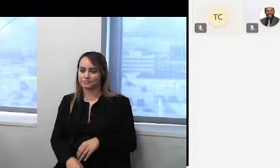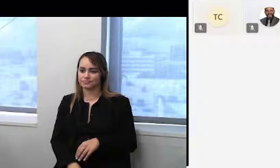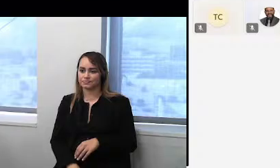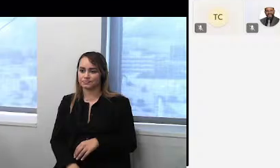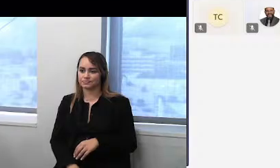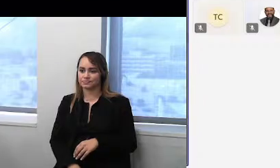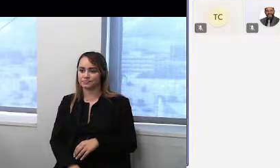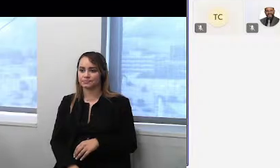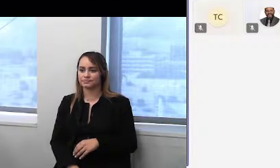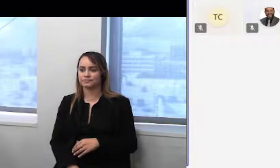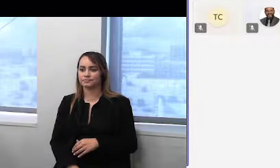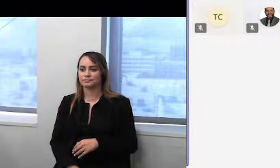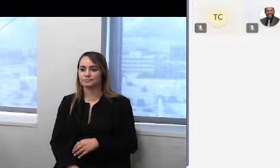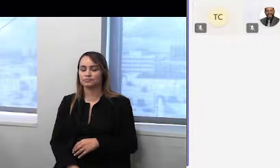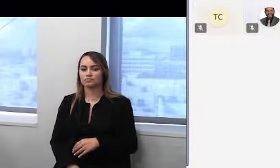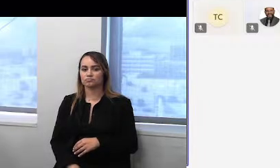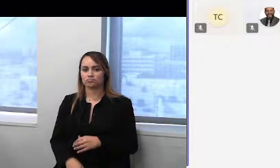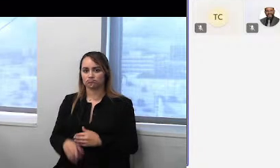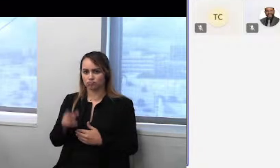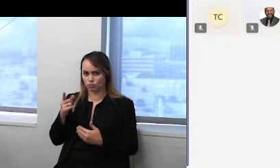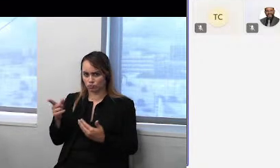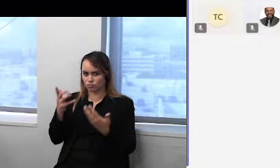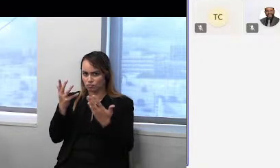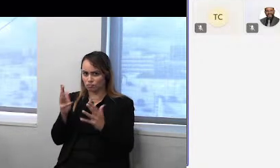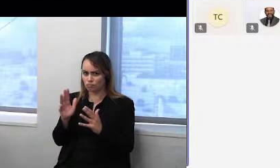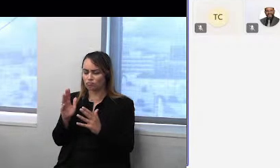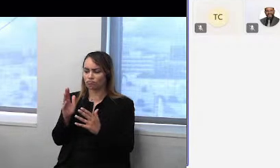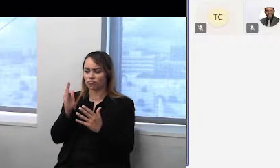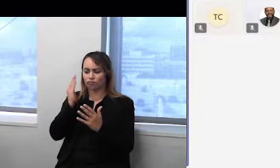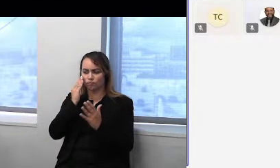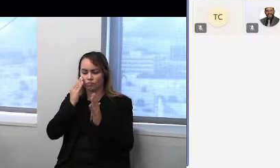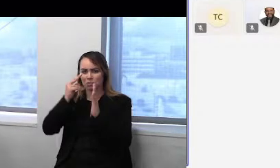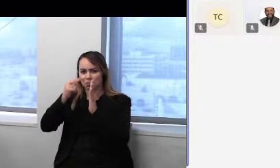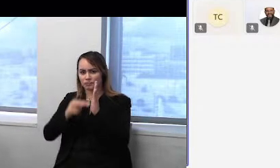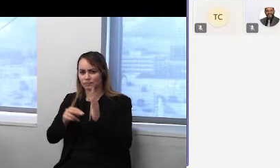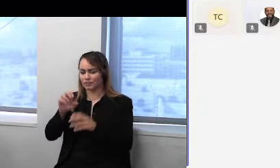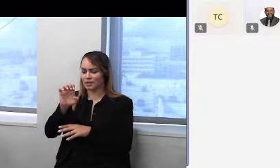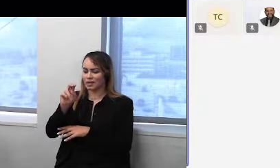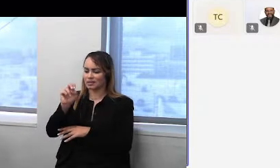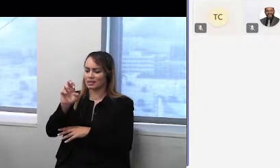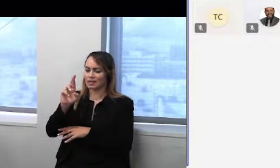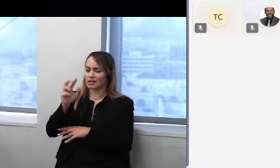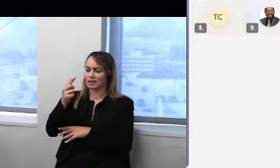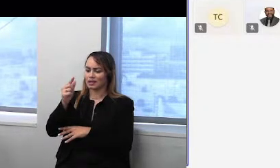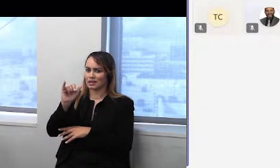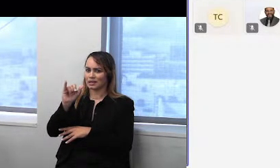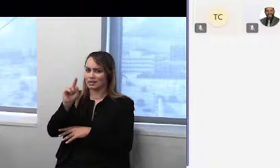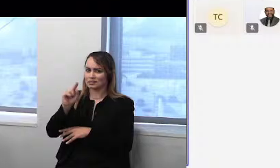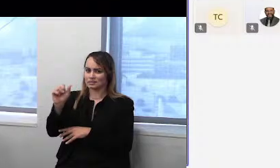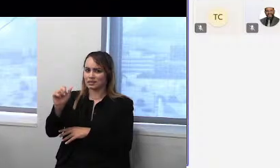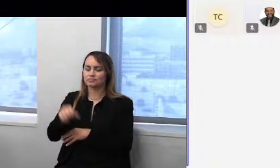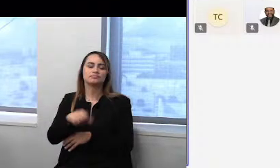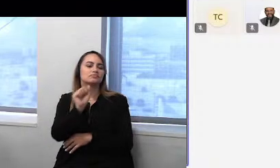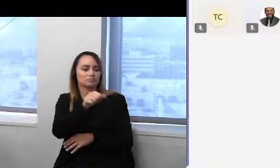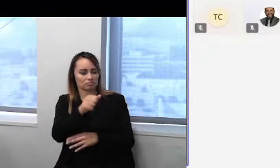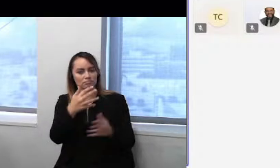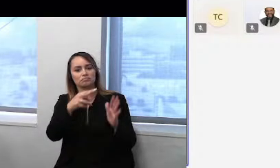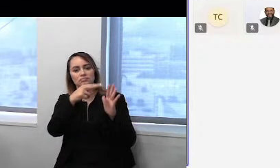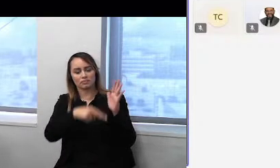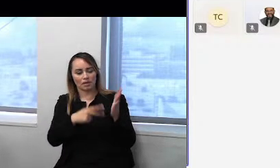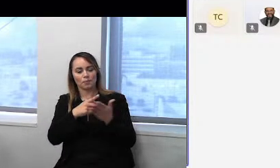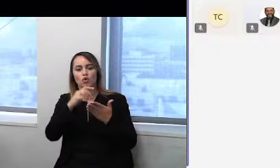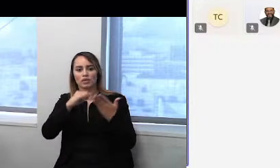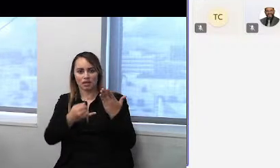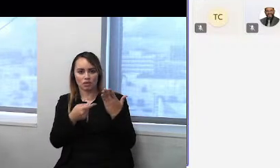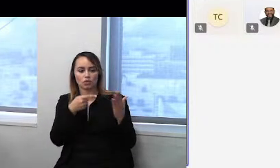You're familiar with the Energisa project? I am familiar with the Energisa project, yes. And is there an expectation